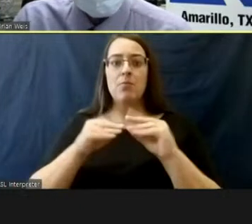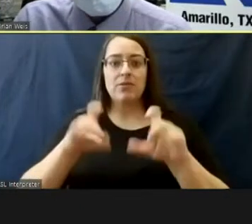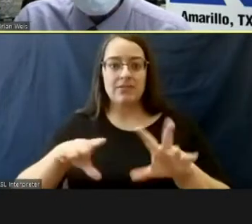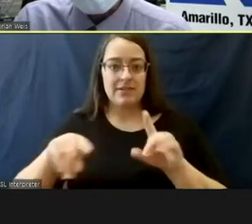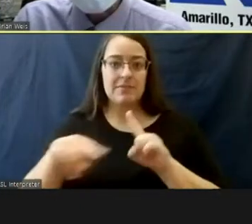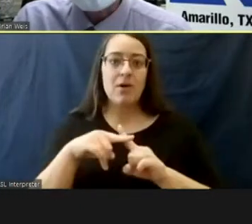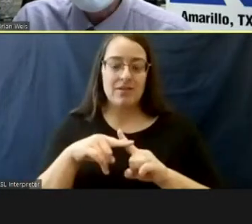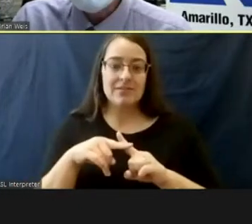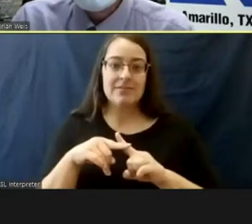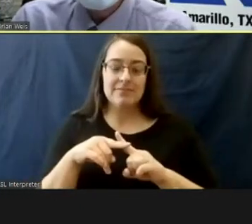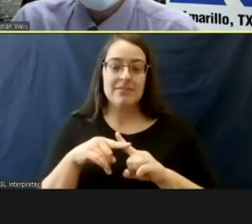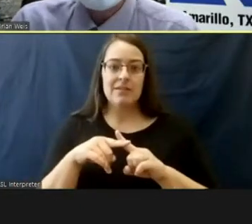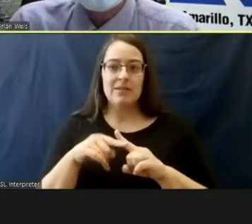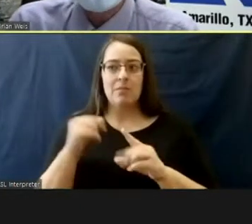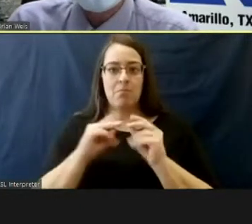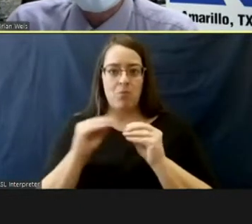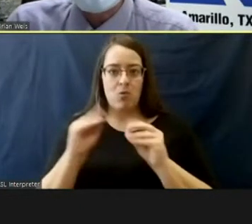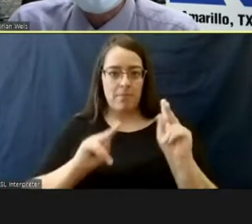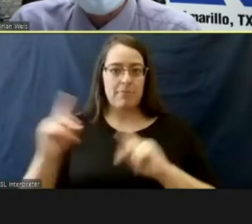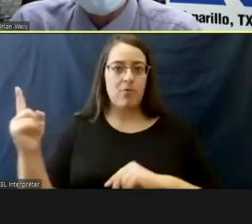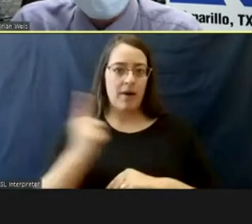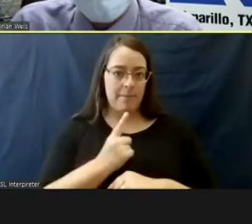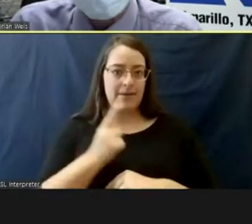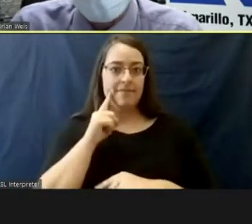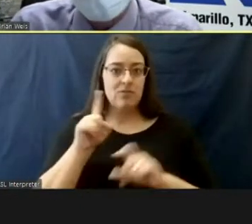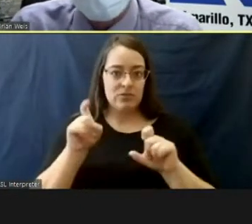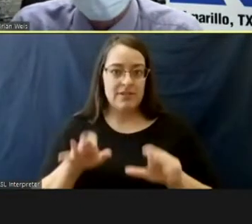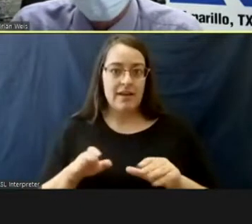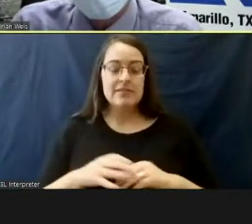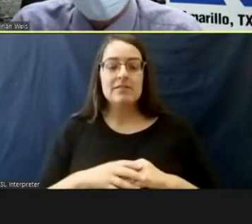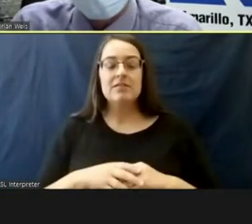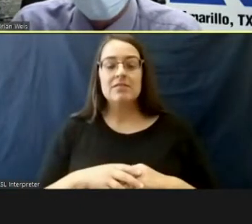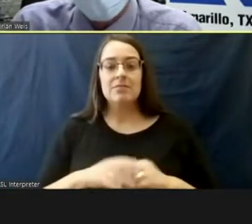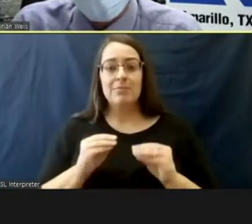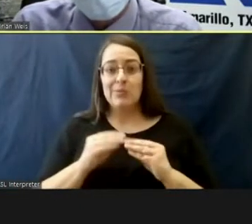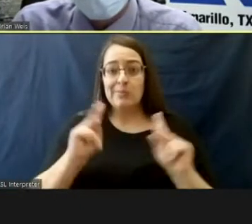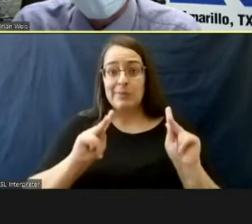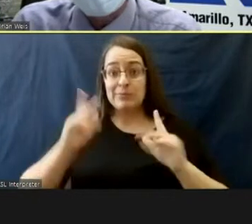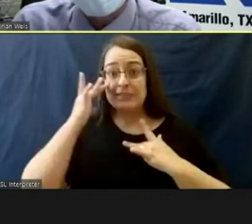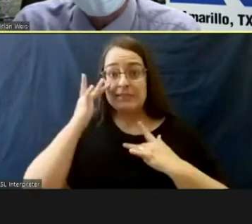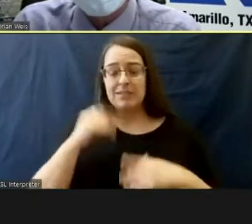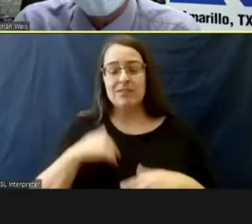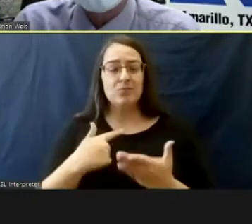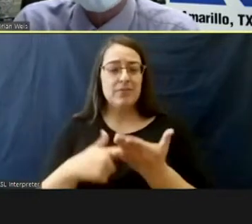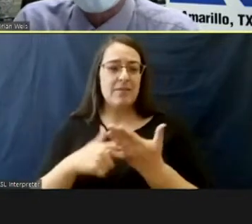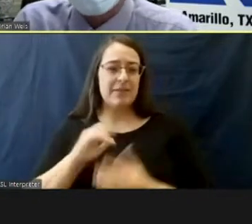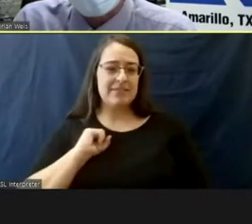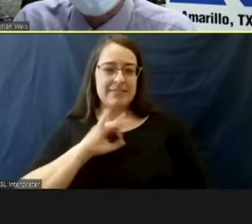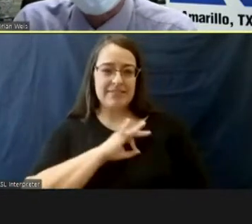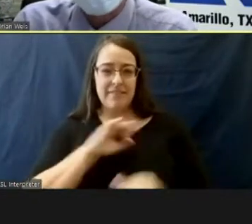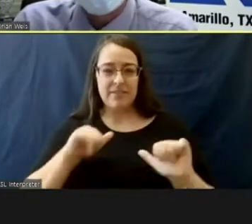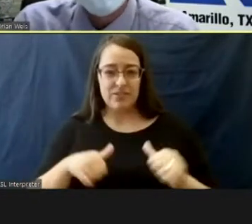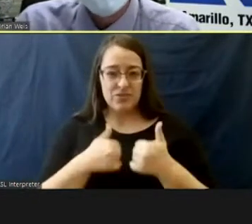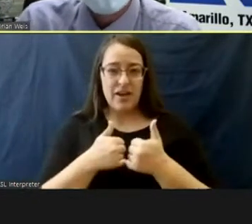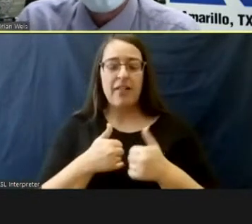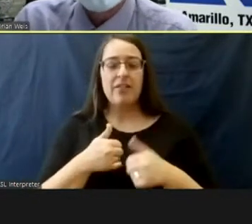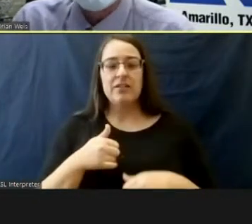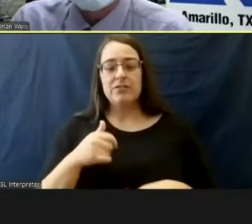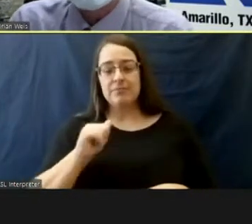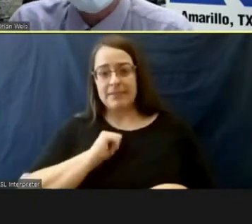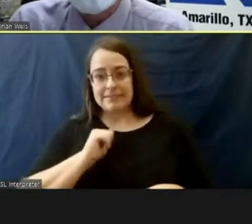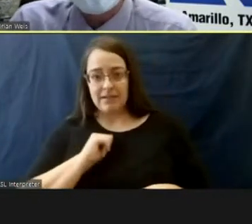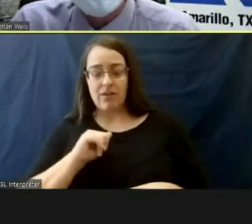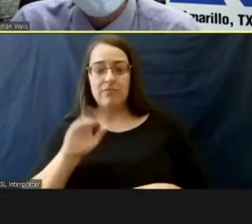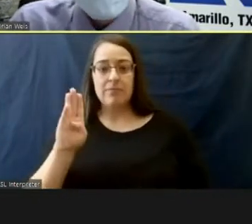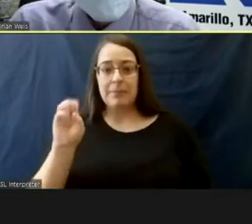testing. Now, we've talked about the staffing challenges over the last couple of weeks. You've heard it from myself and Dr. Lamentier